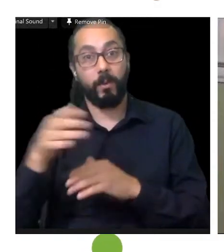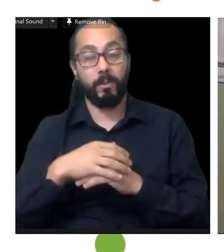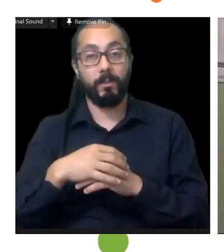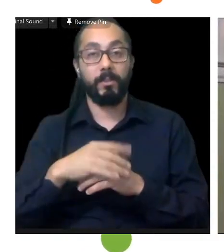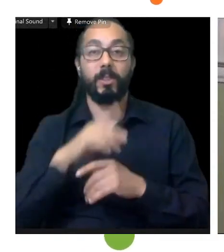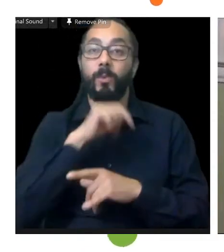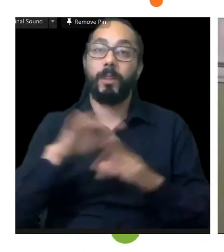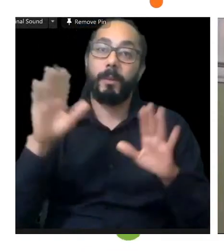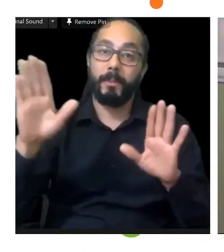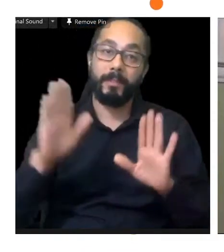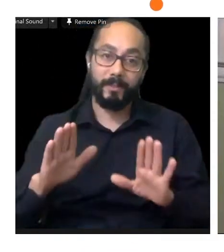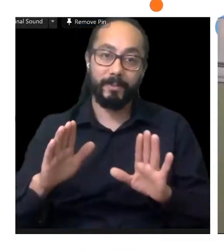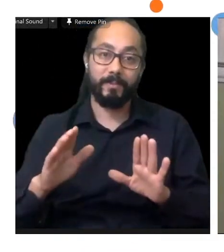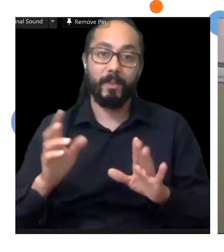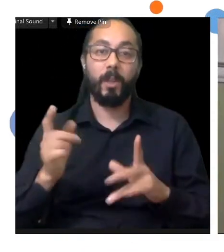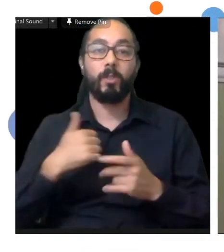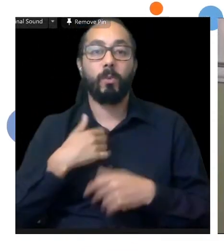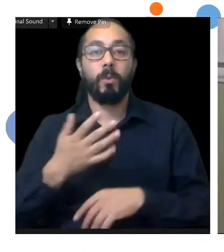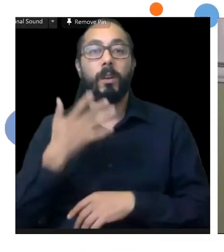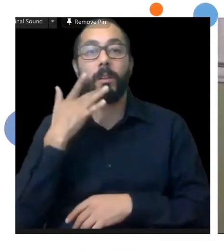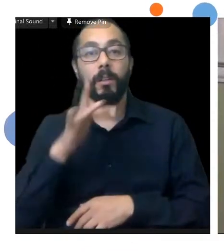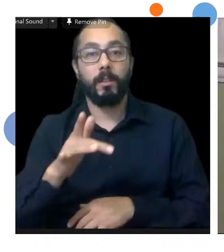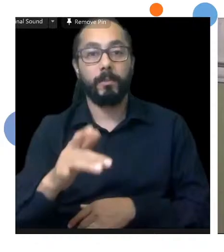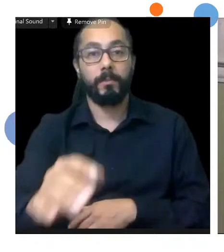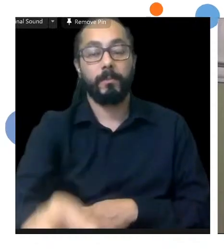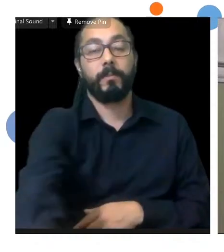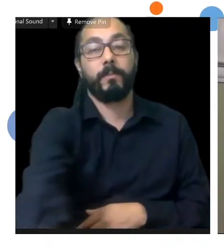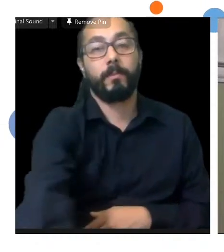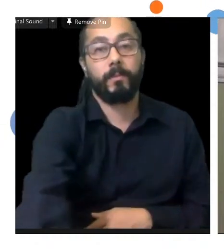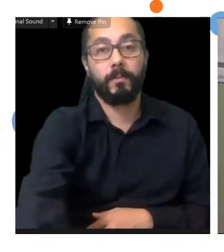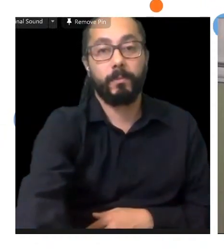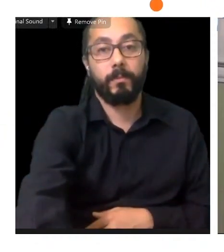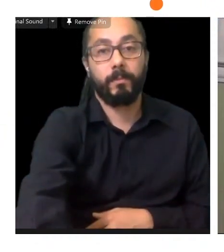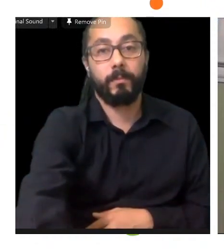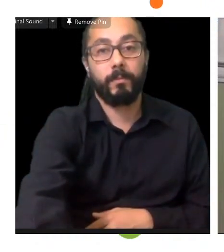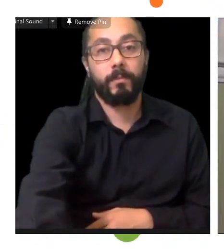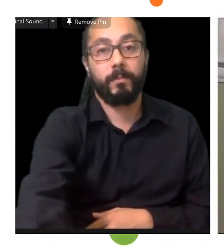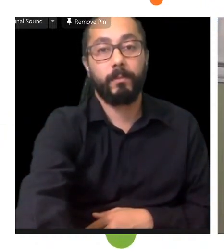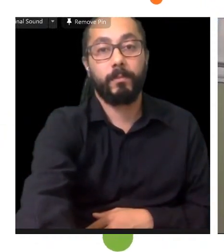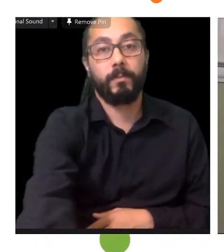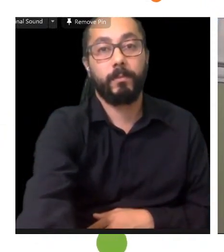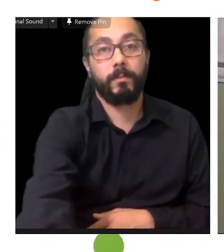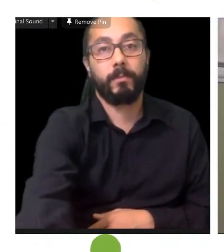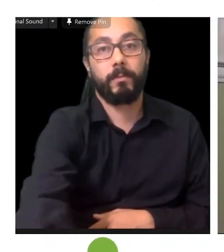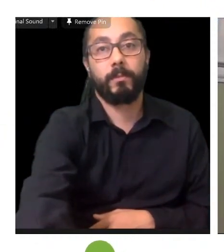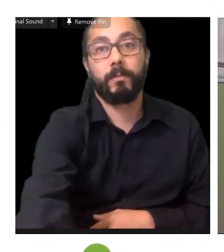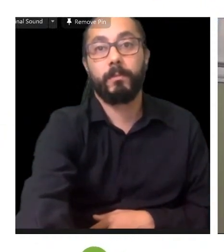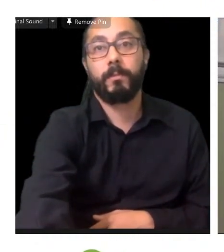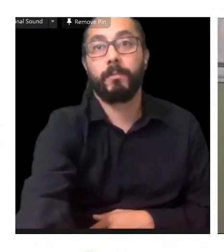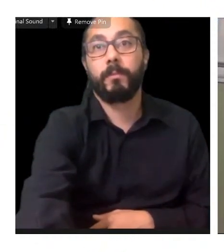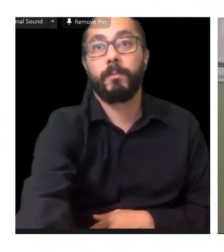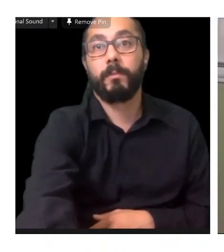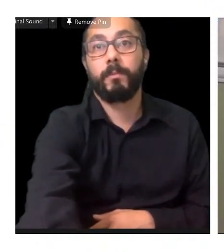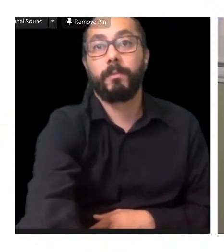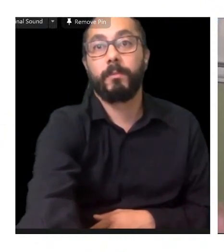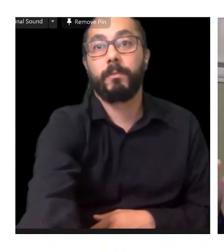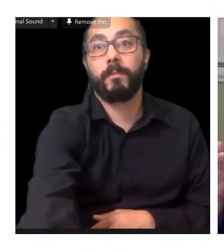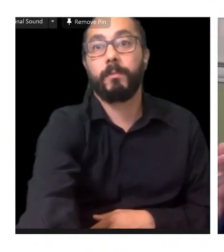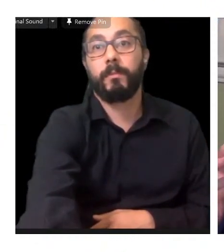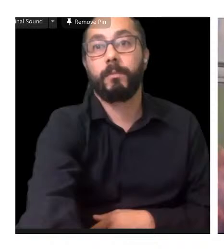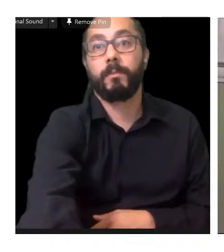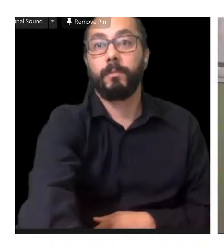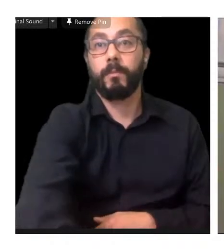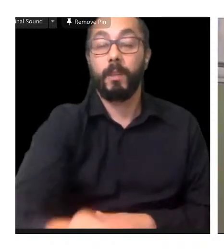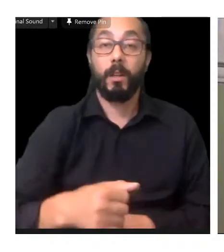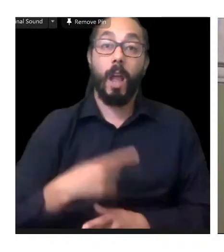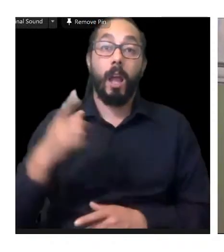We are definitely at an advantage compared to many people. Being in the East Coast, we're currently part of the Atlantic bubble, and apparently